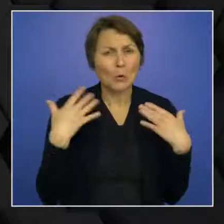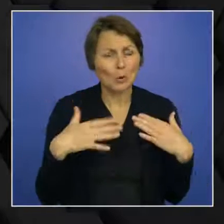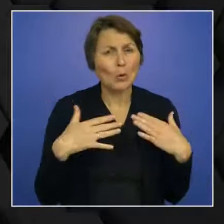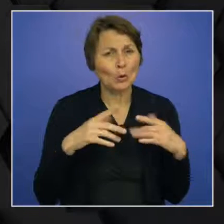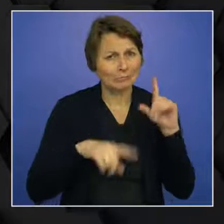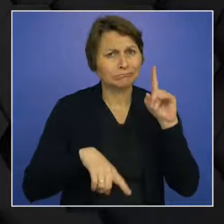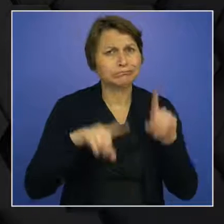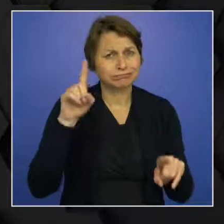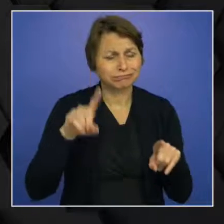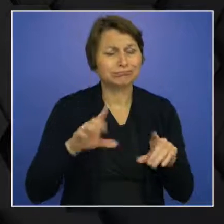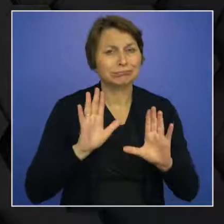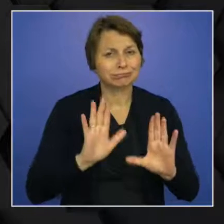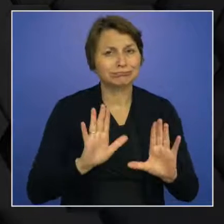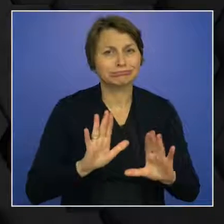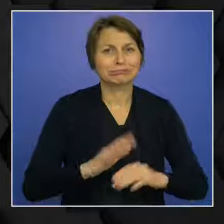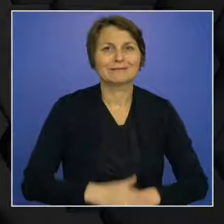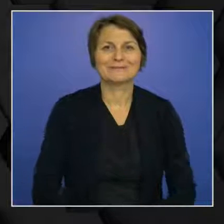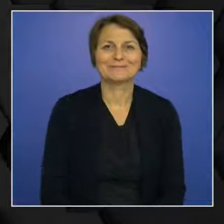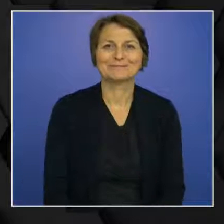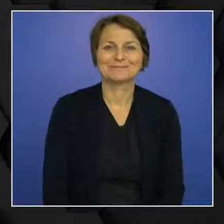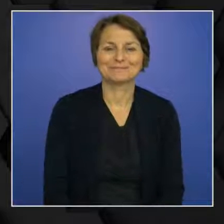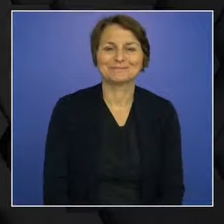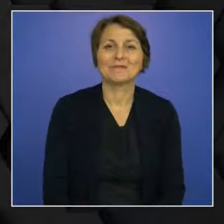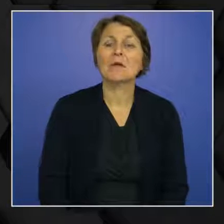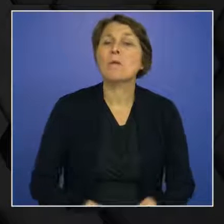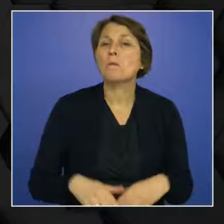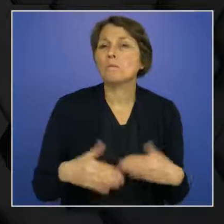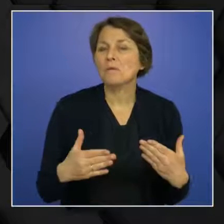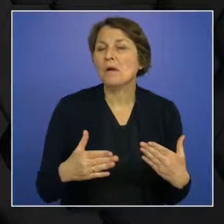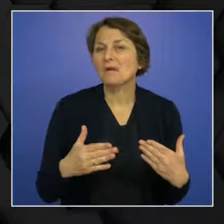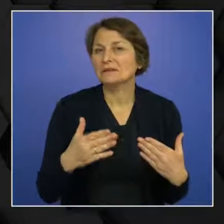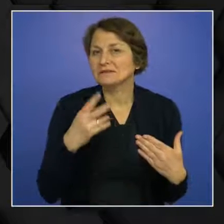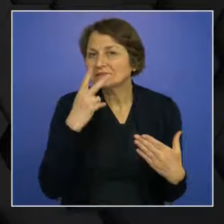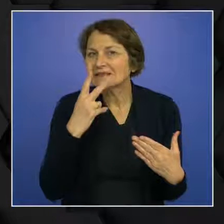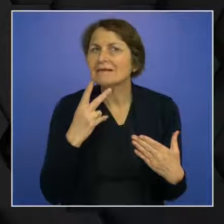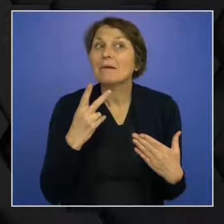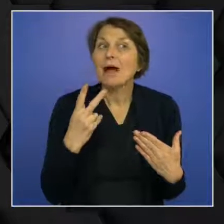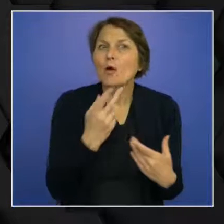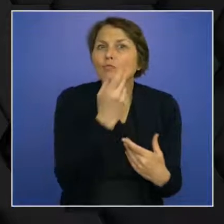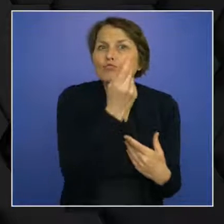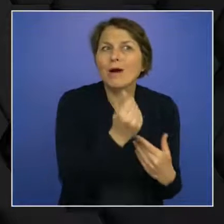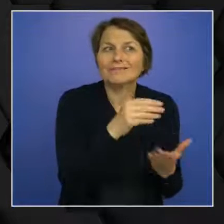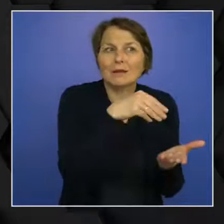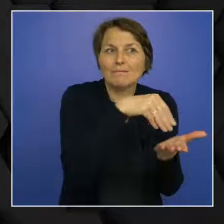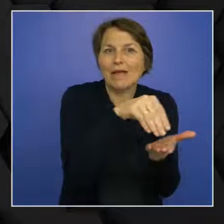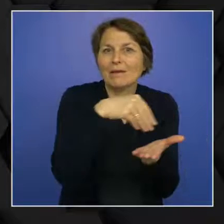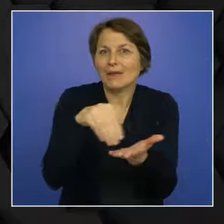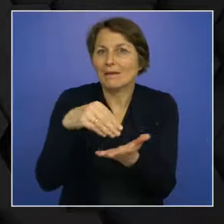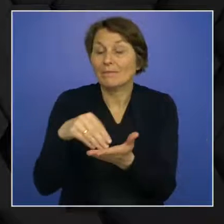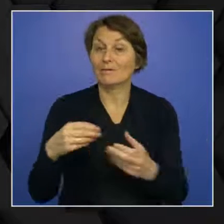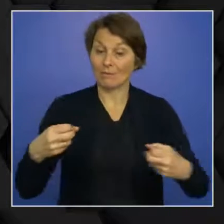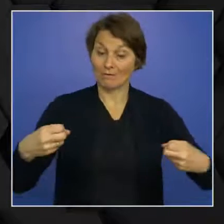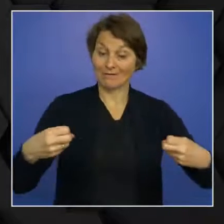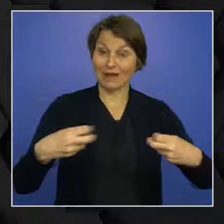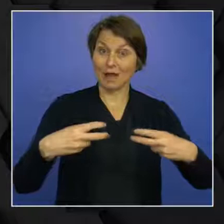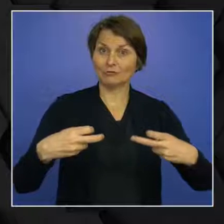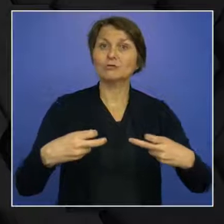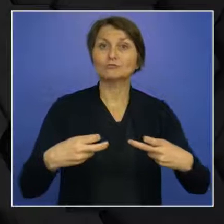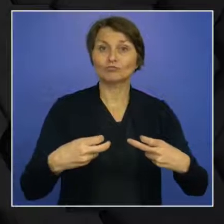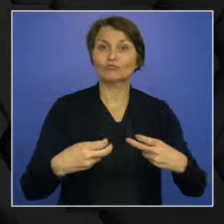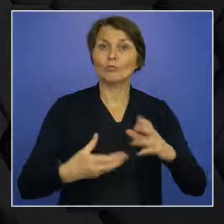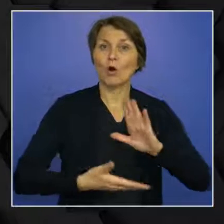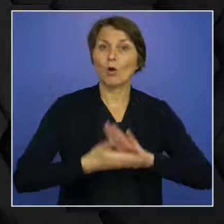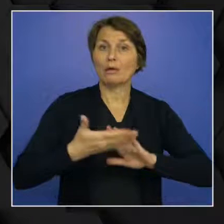it differs. And it also differs really much in price. For captions, we can do it automated, or